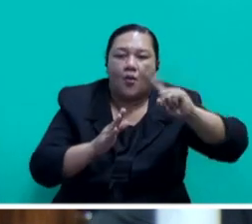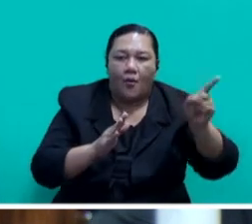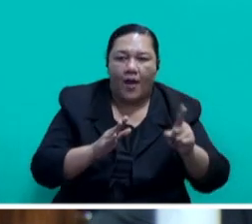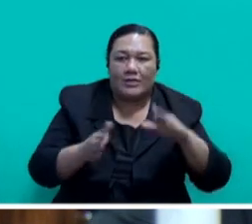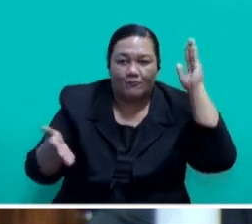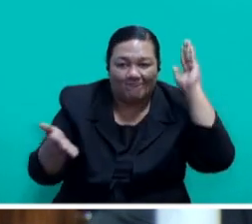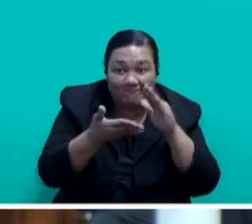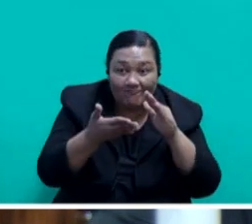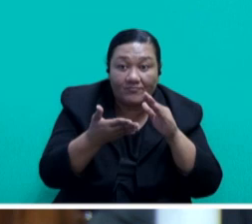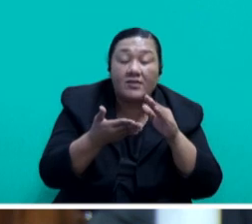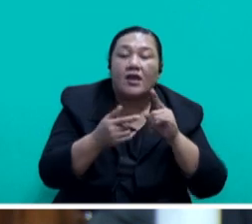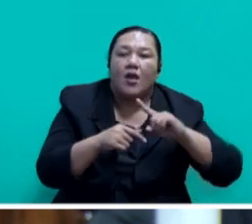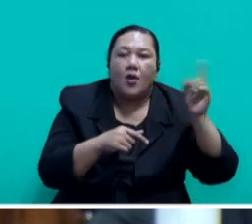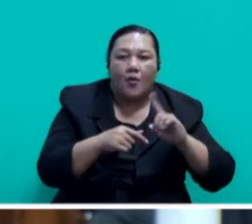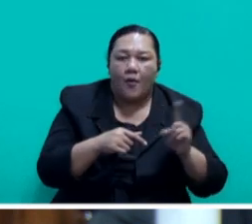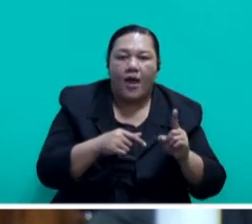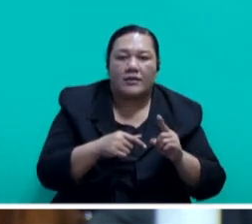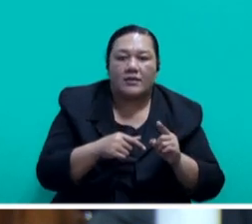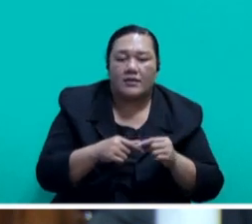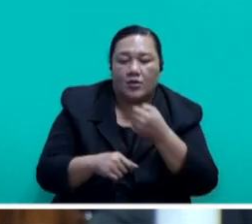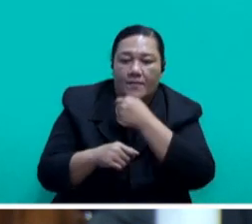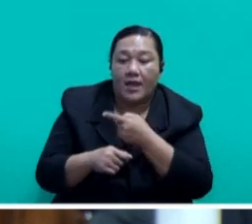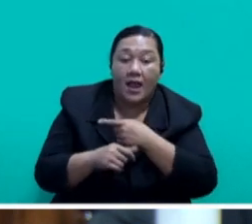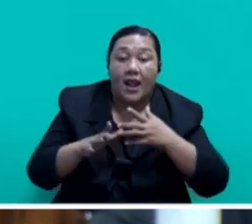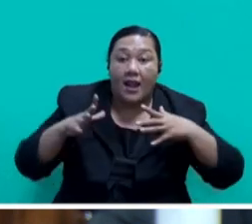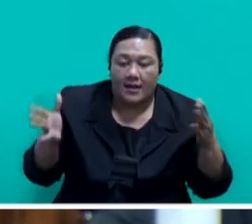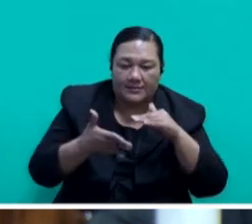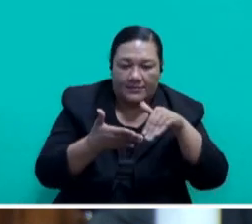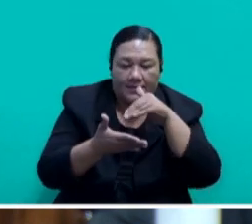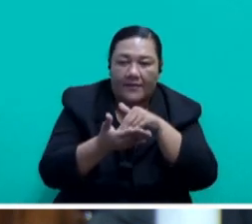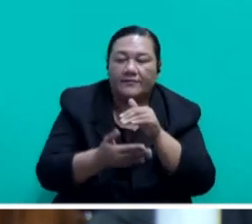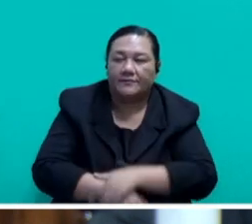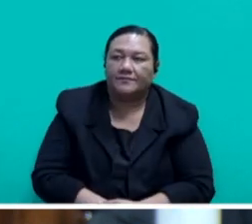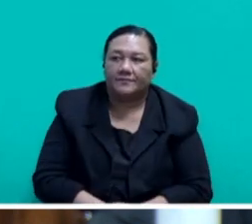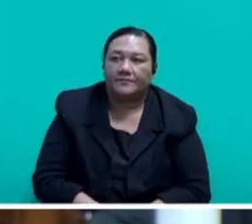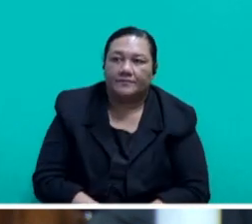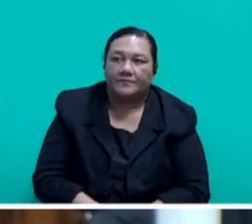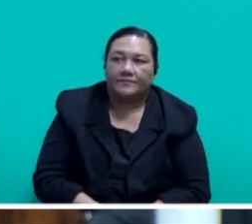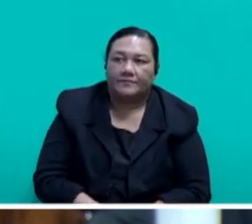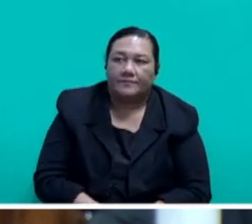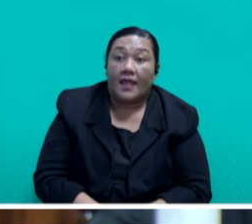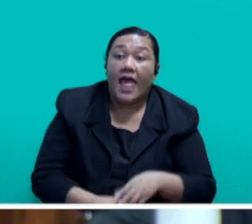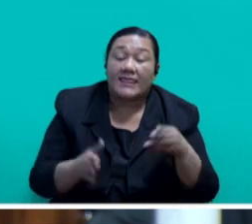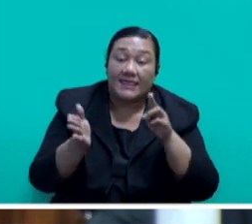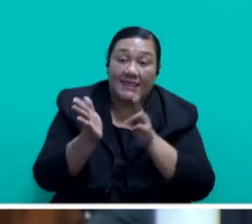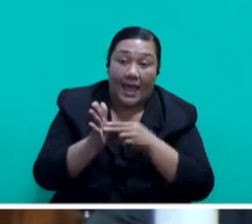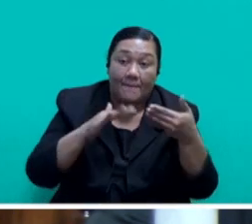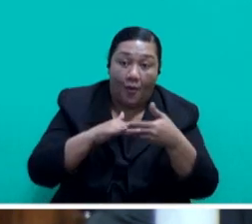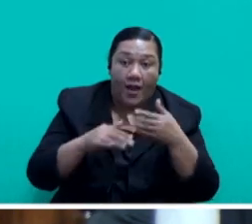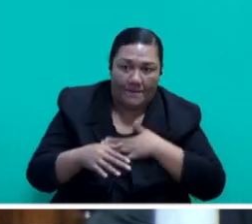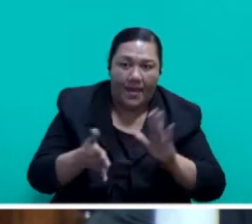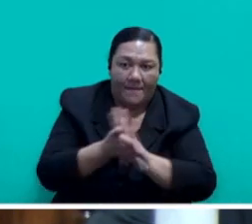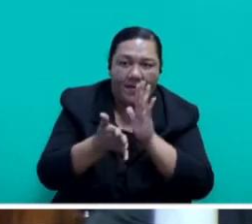minimizing the need to commit to larger centers for services. In this regard, I'm delighted to share that Namboalu and KS have